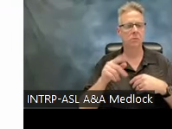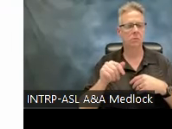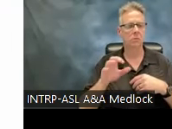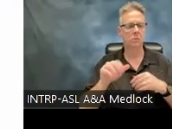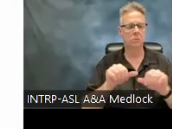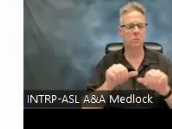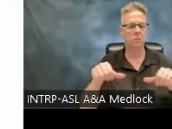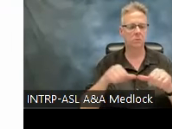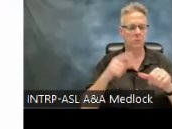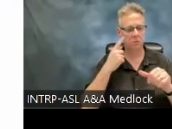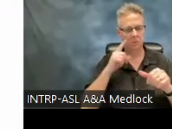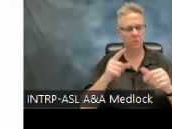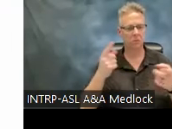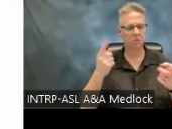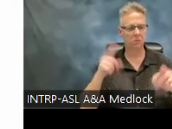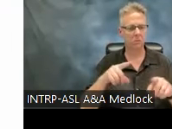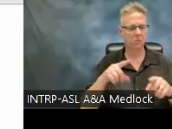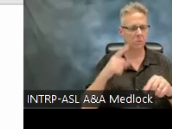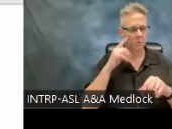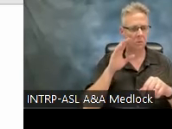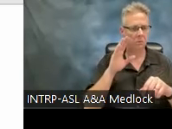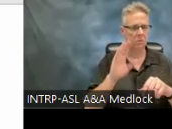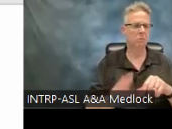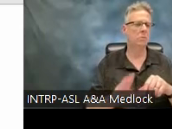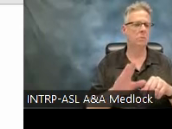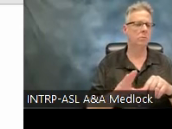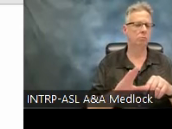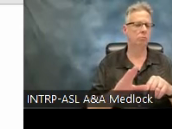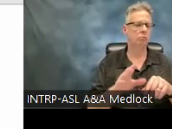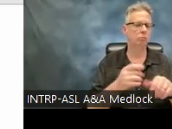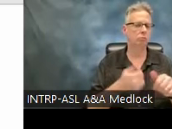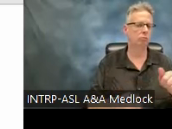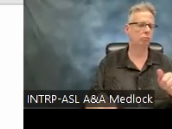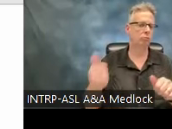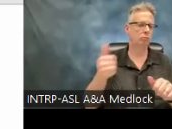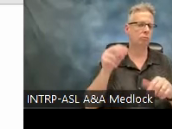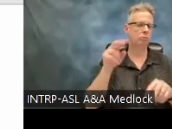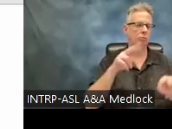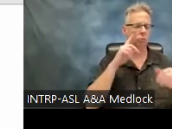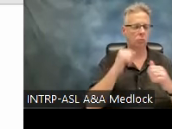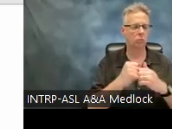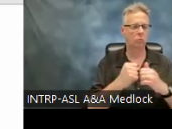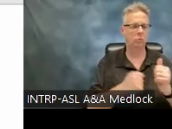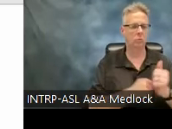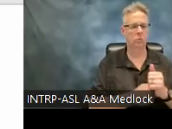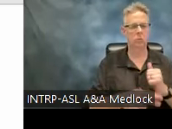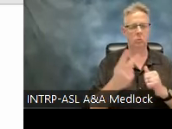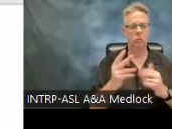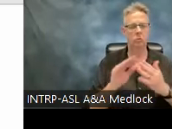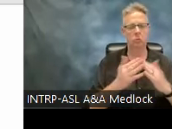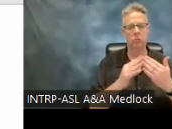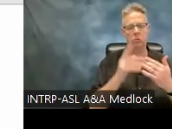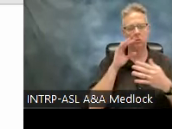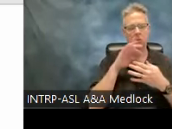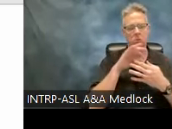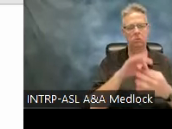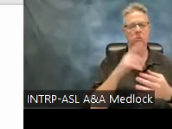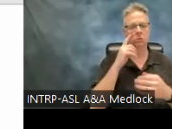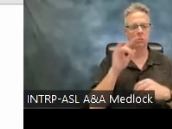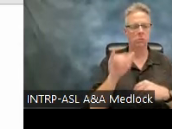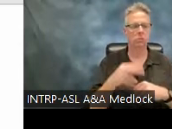of agreement on structural oversight, which the subcommittee referred to the commission on